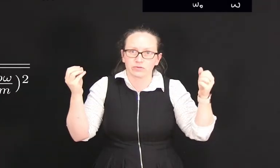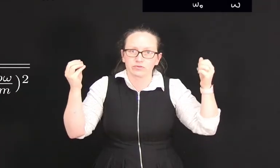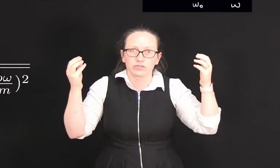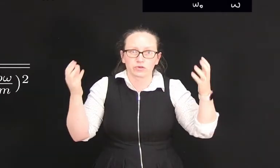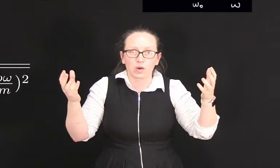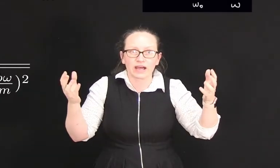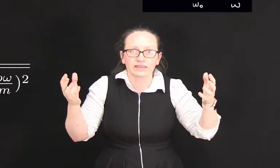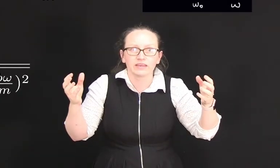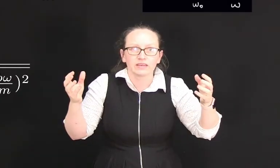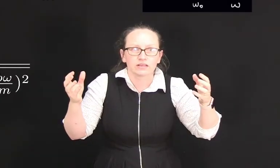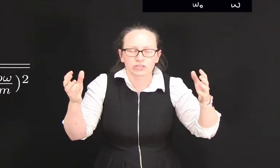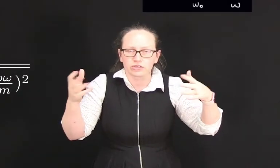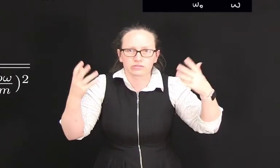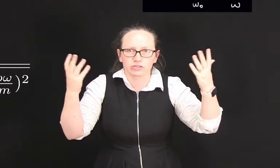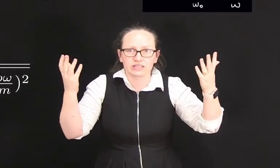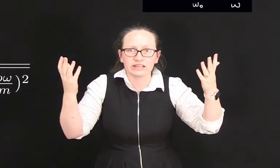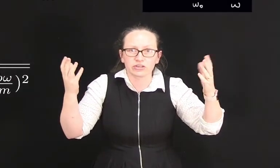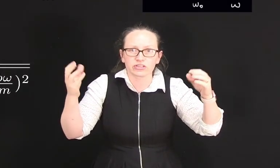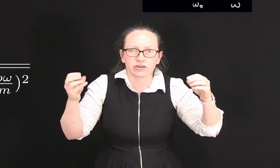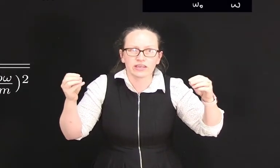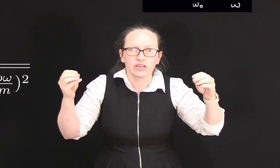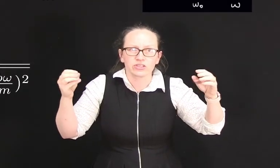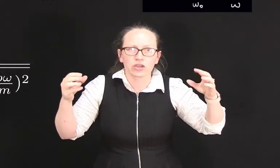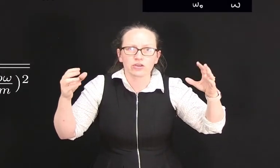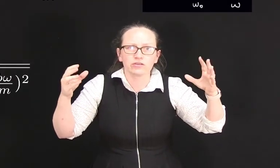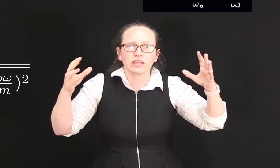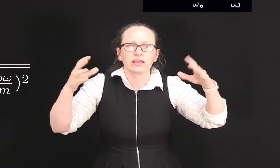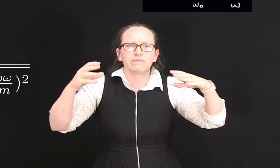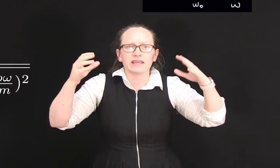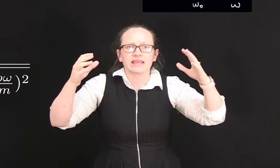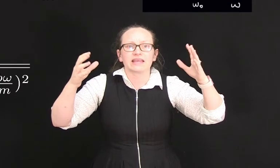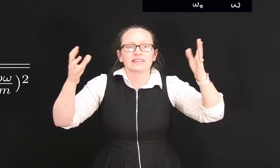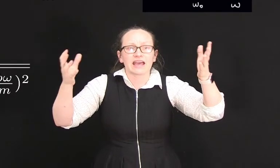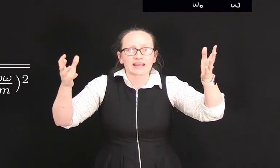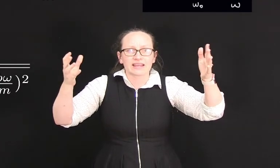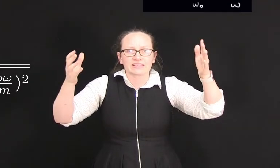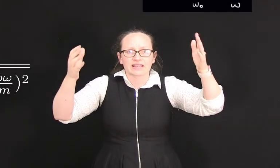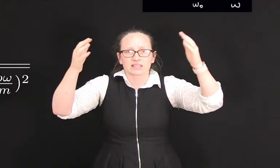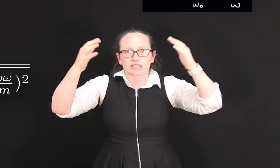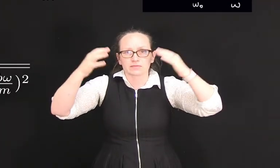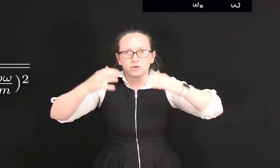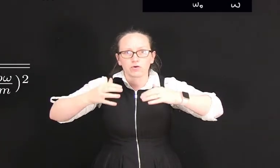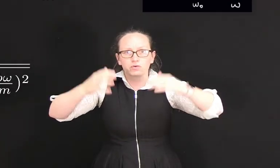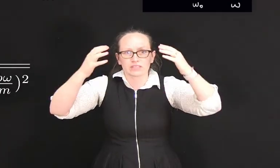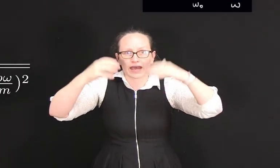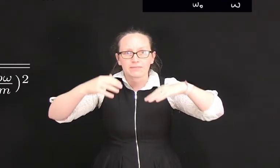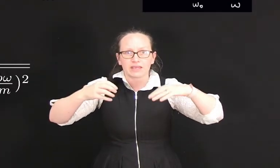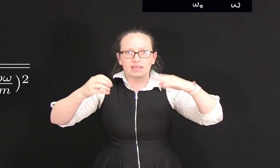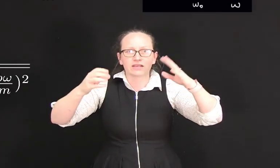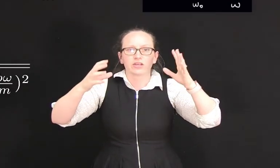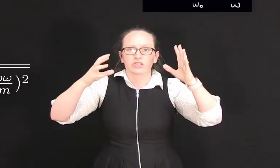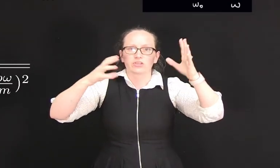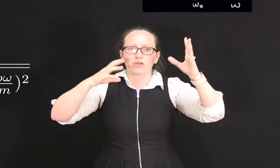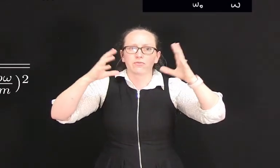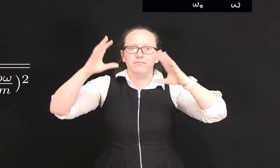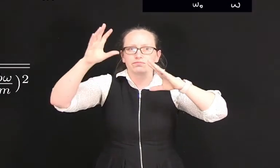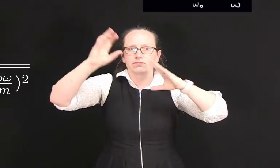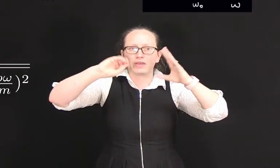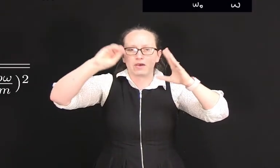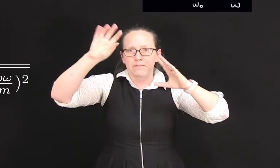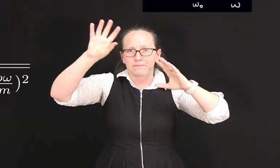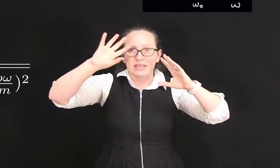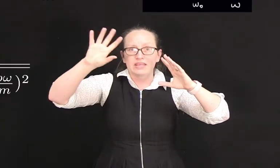approximately equal to 0, sorry. So if we, in that case, had a small damping,